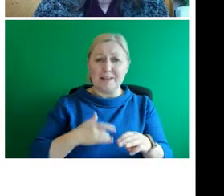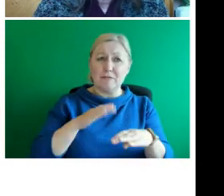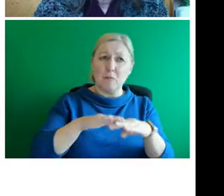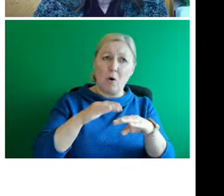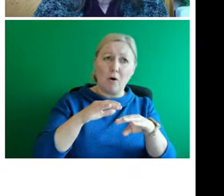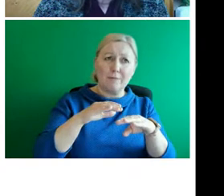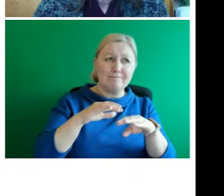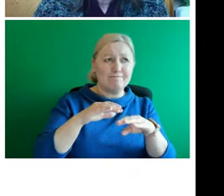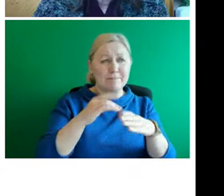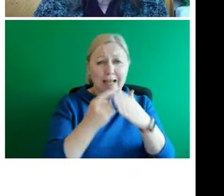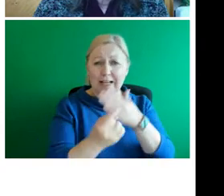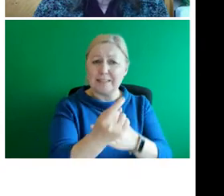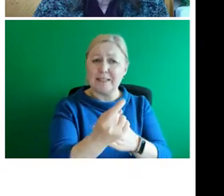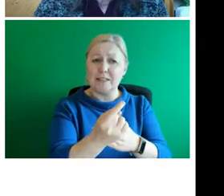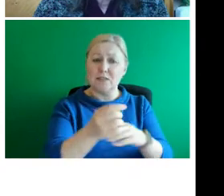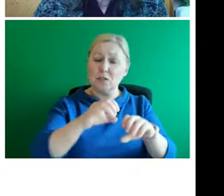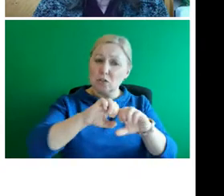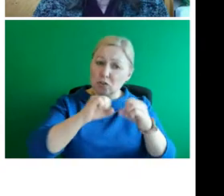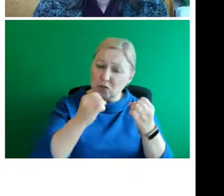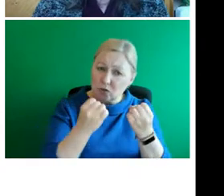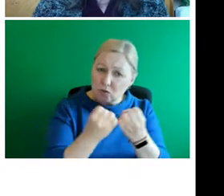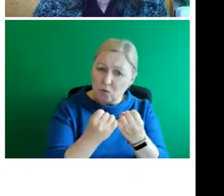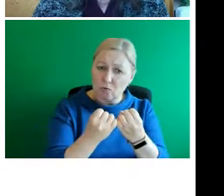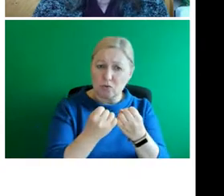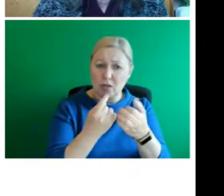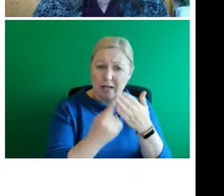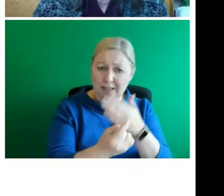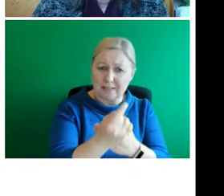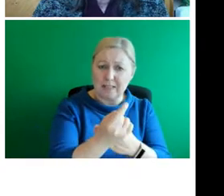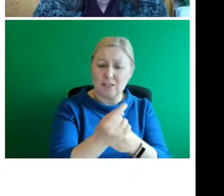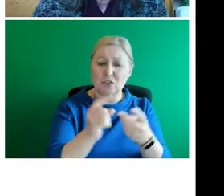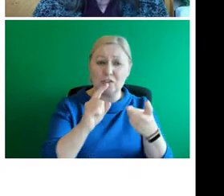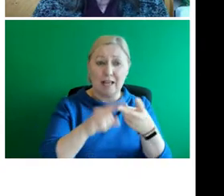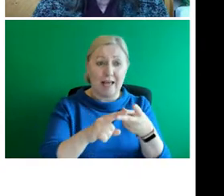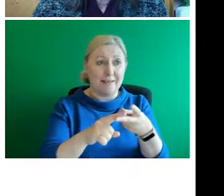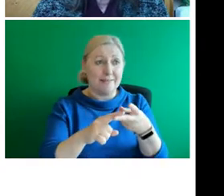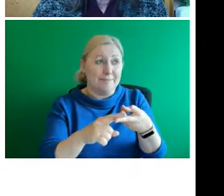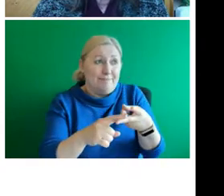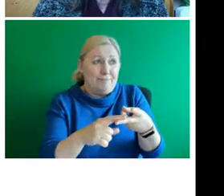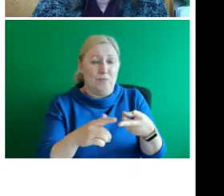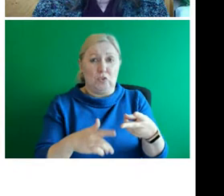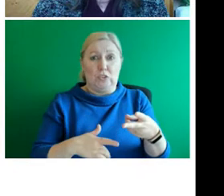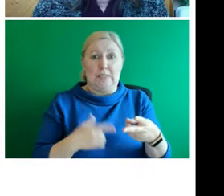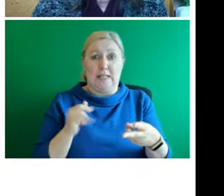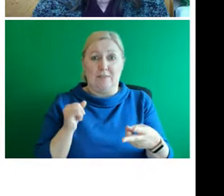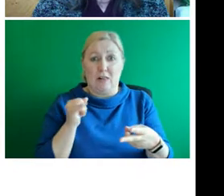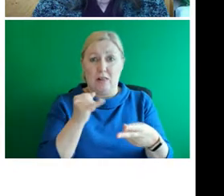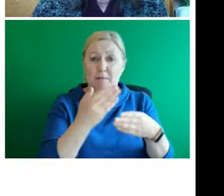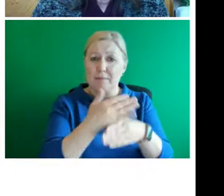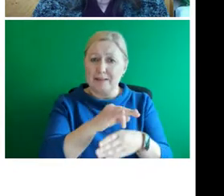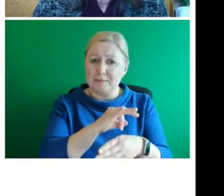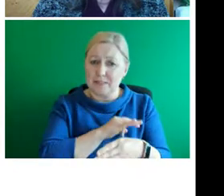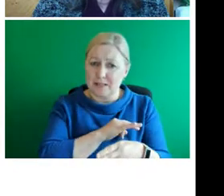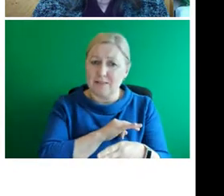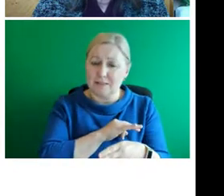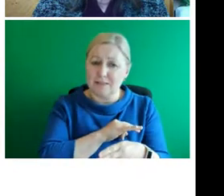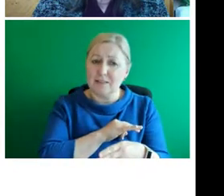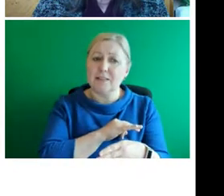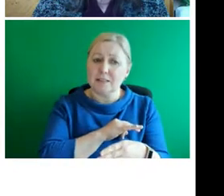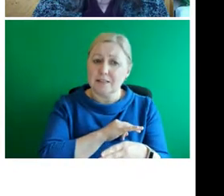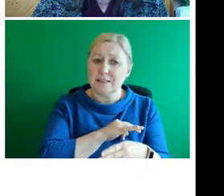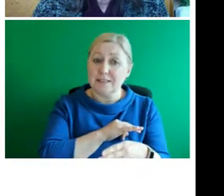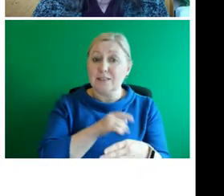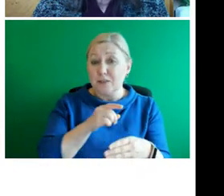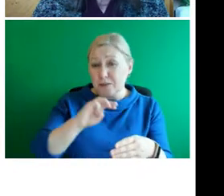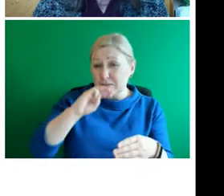isolation is one of the main risk factors for dementia. Specialists are not easily accessible. And in Saskatchewan, this can mean